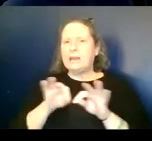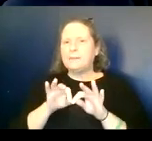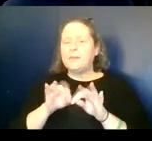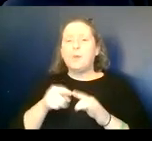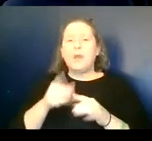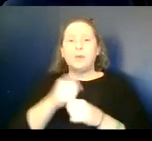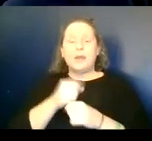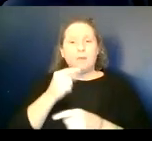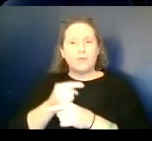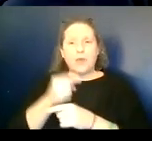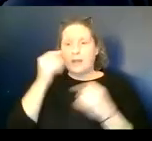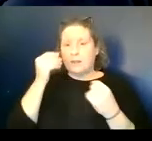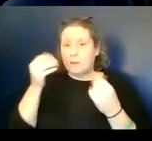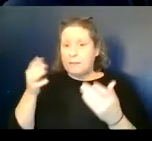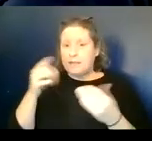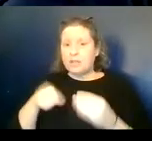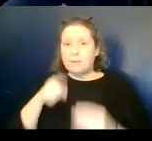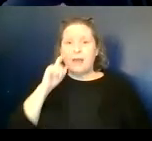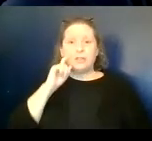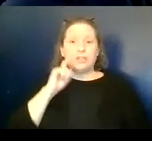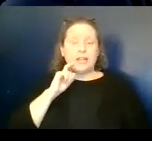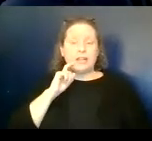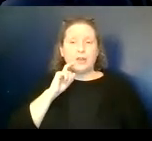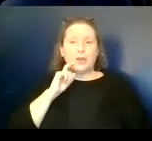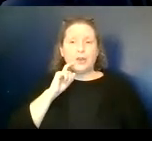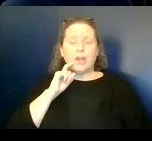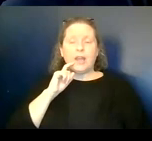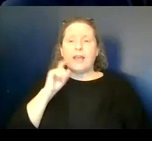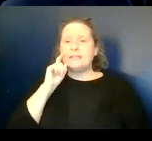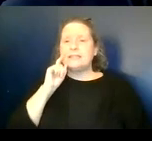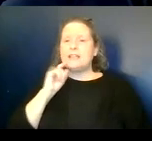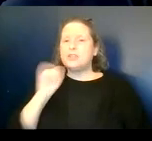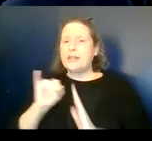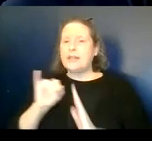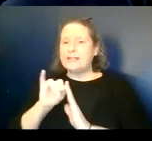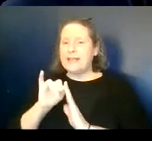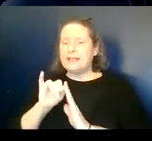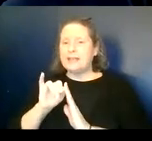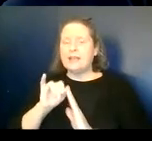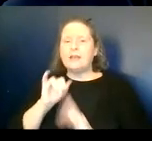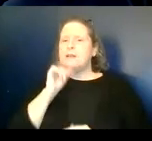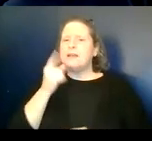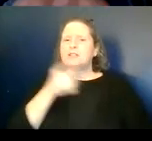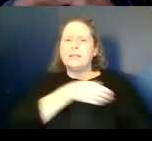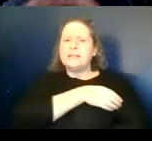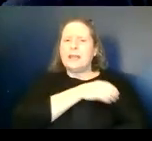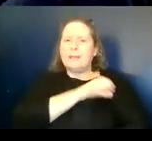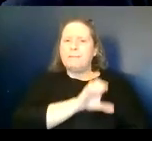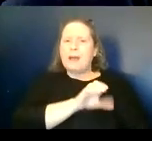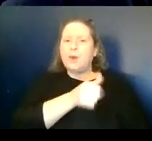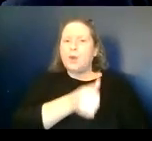accurate information on gender and sexual identity, not only it will empower